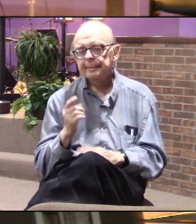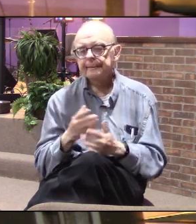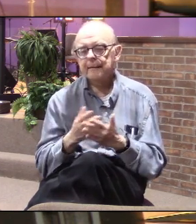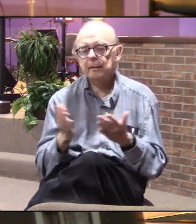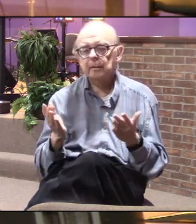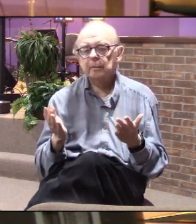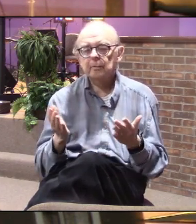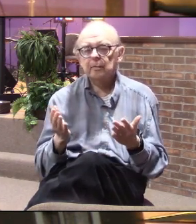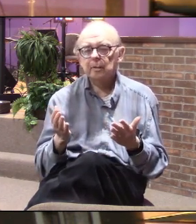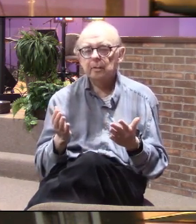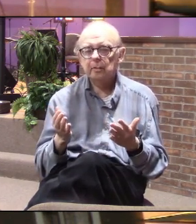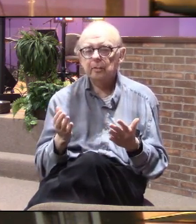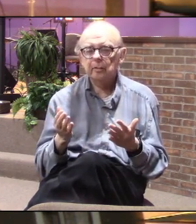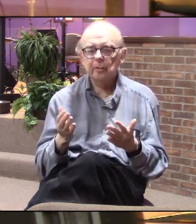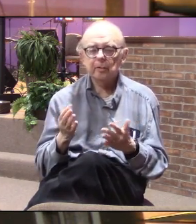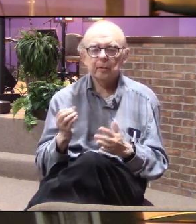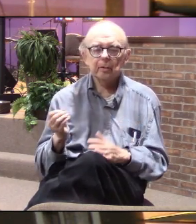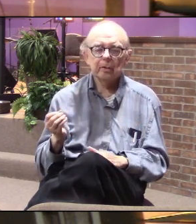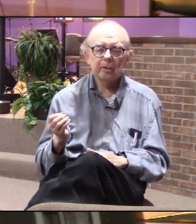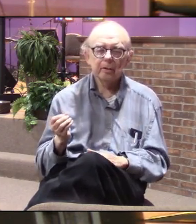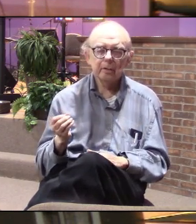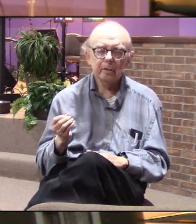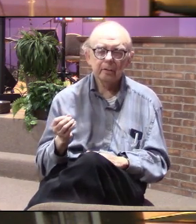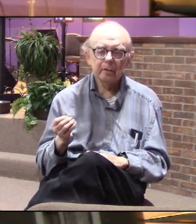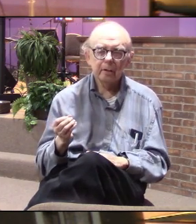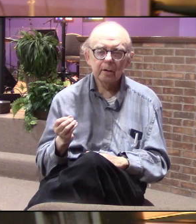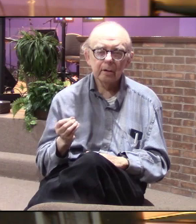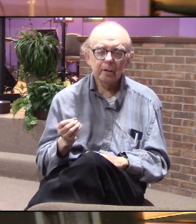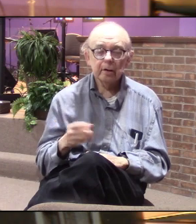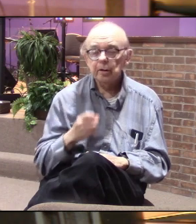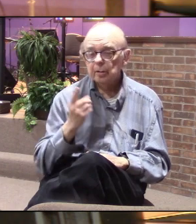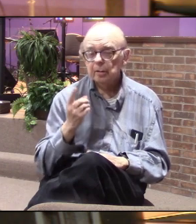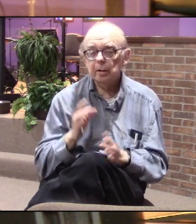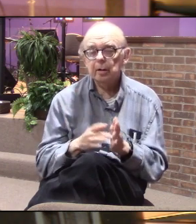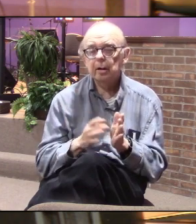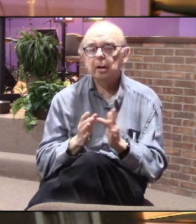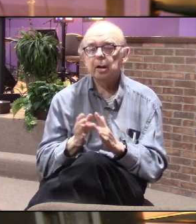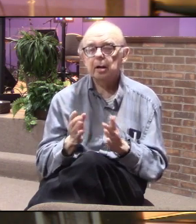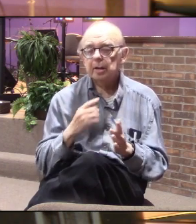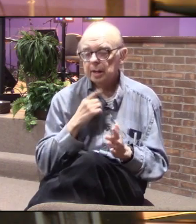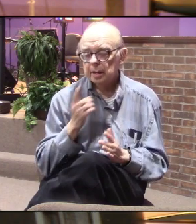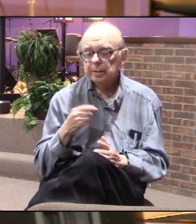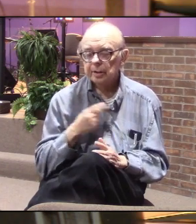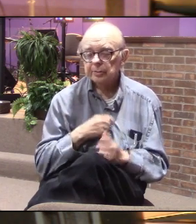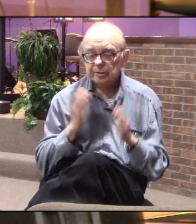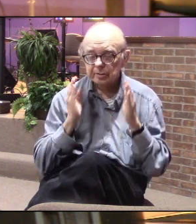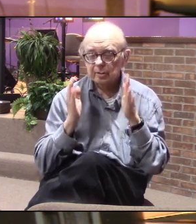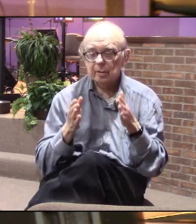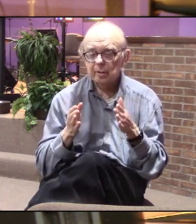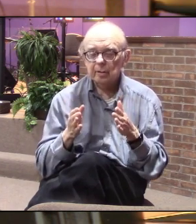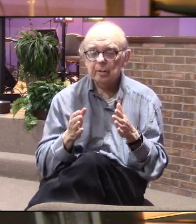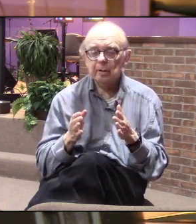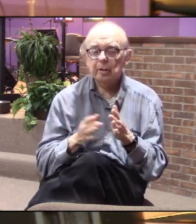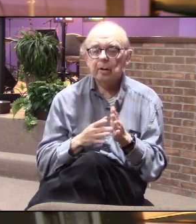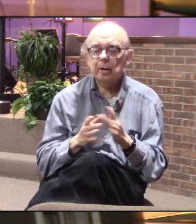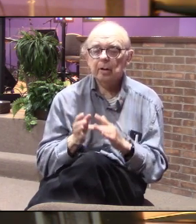things. So you understand, Jesus tells us, listen, he